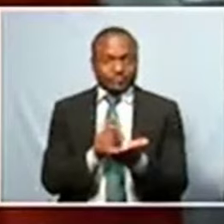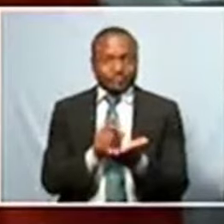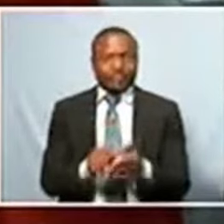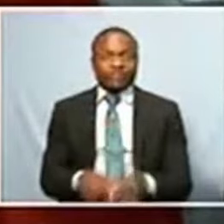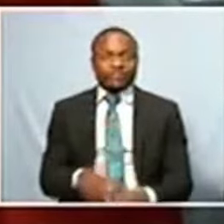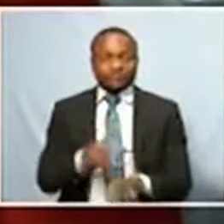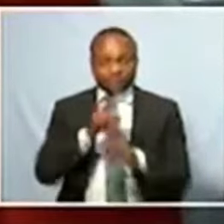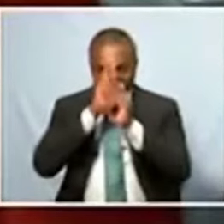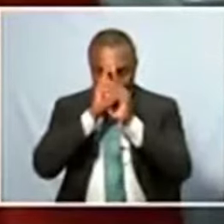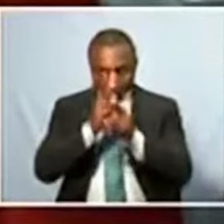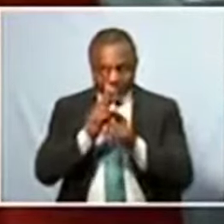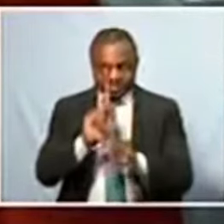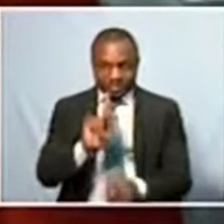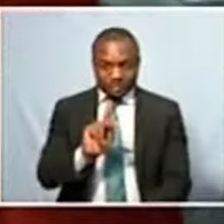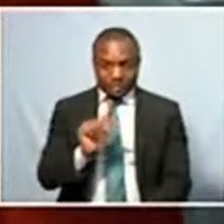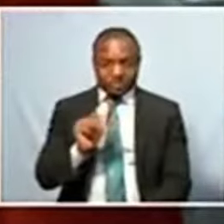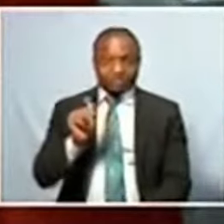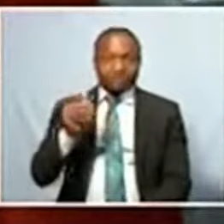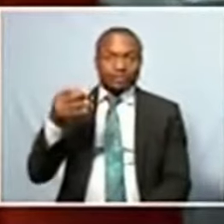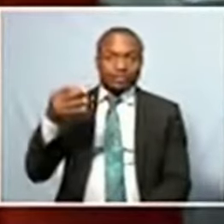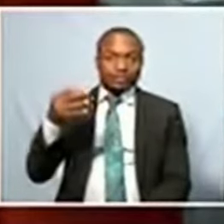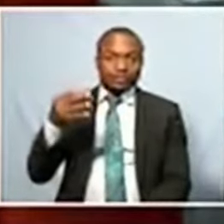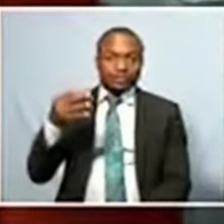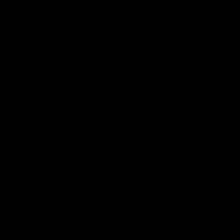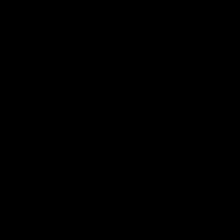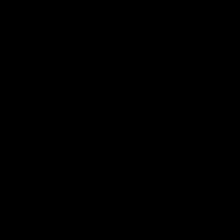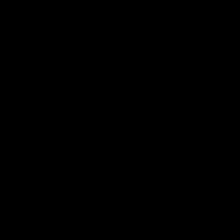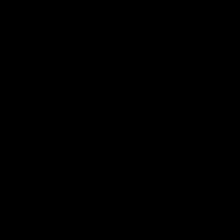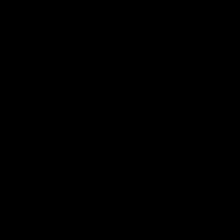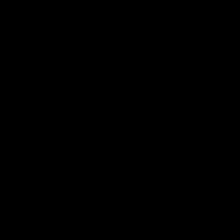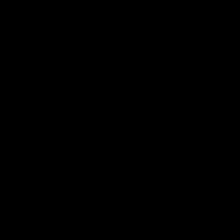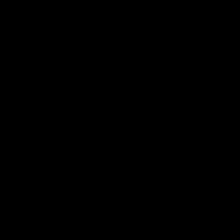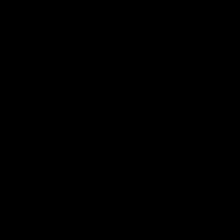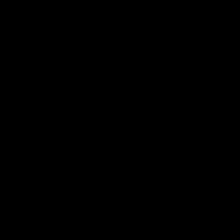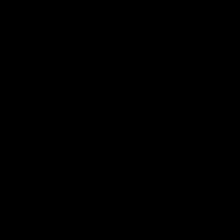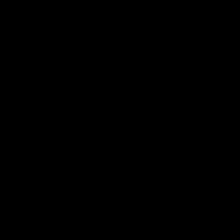that Honorable Kafaya has put on the floor